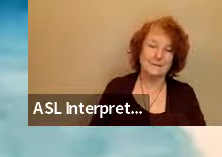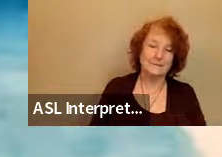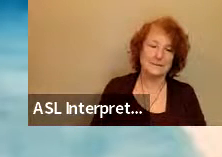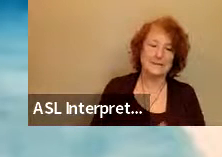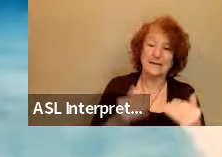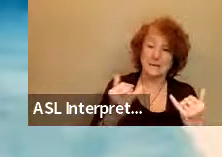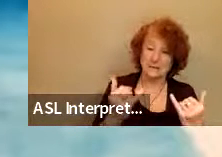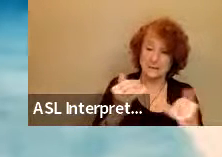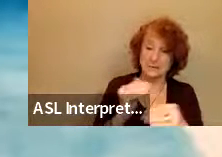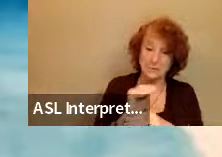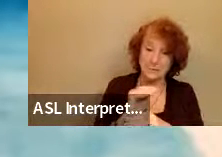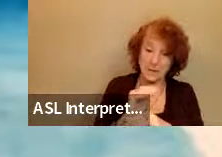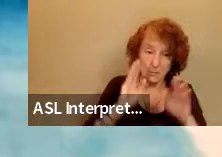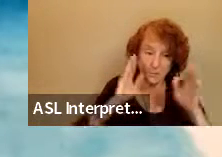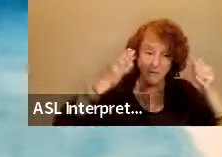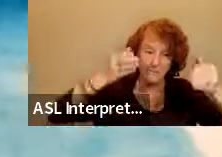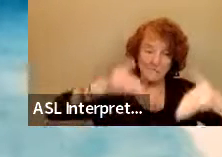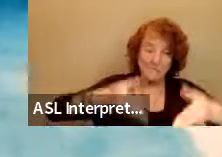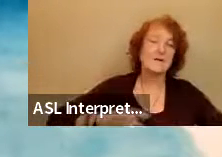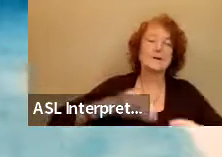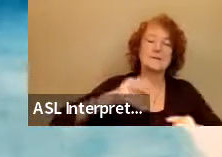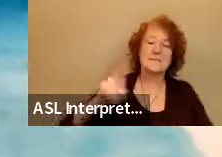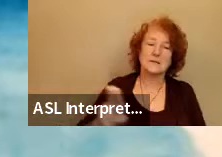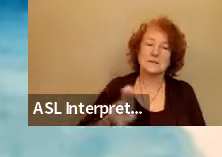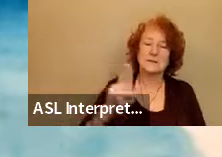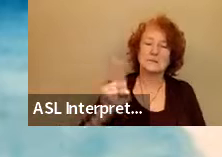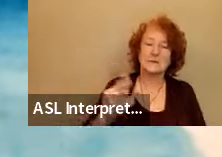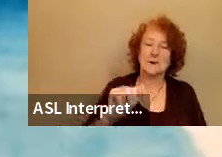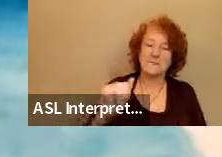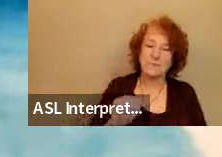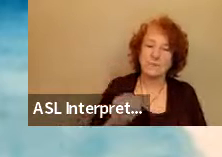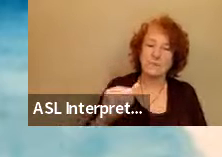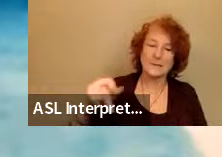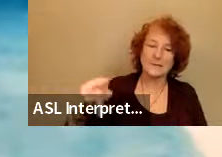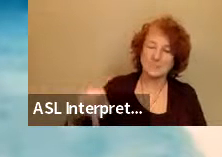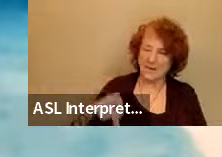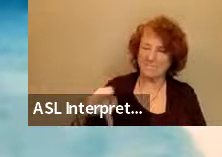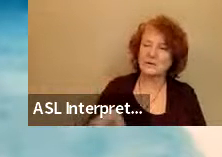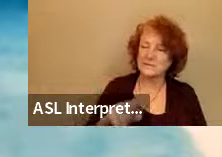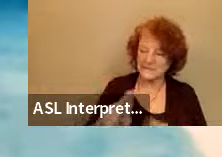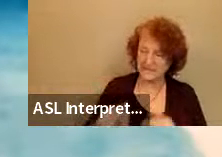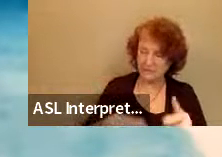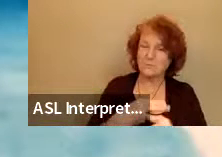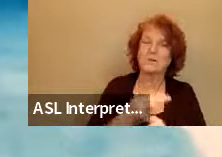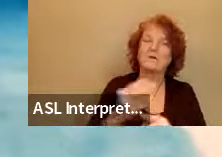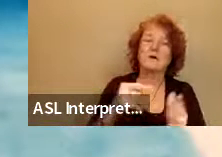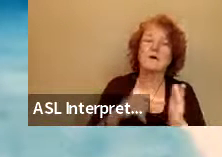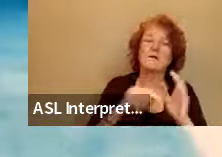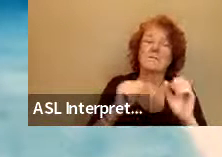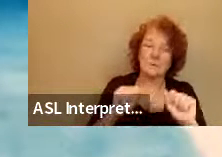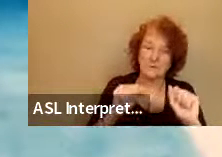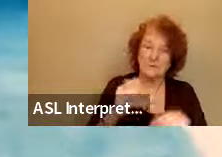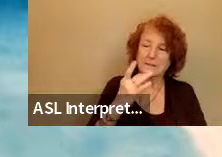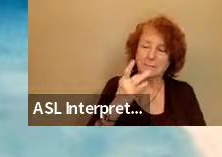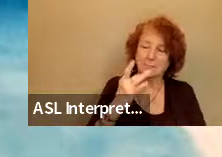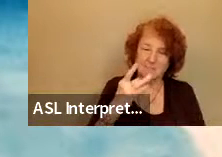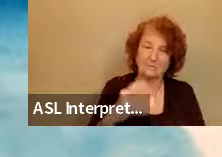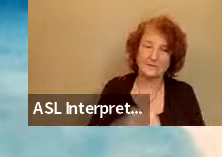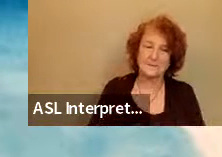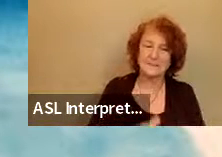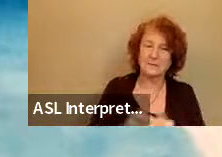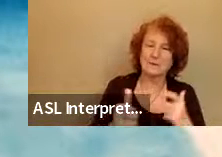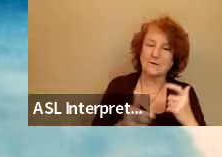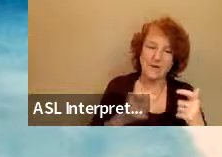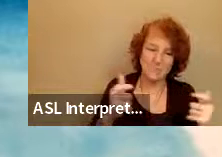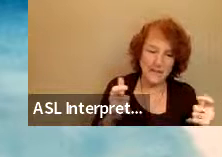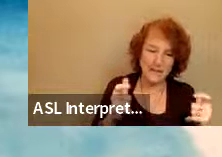Tonight we'll focus on the universal affordability preference, which is one of our biggest proposals in medium and high density parts of New York City. Under